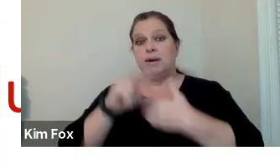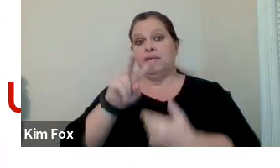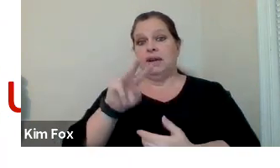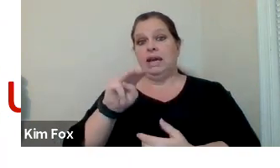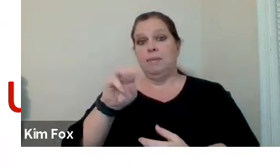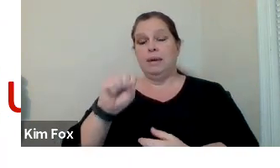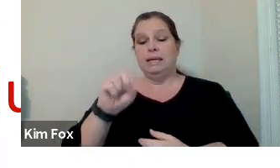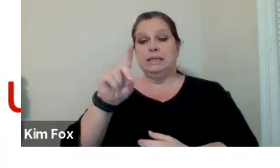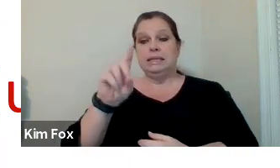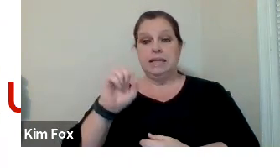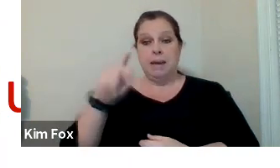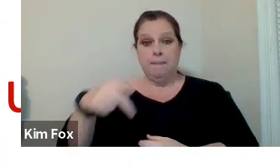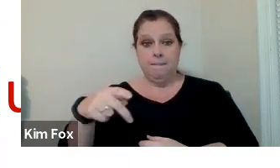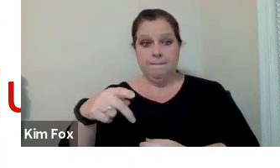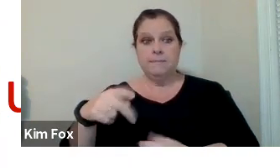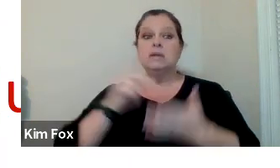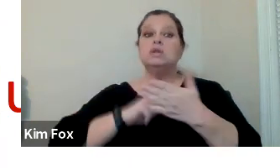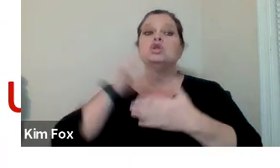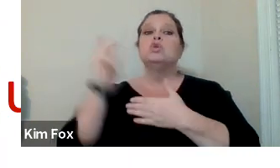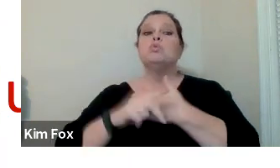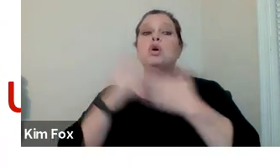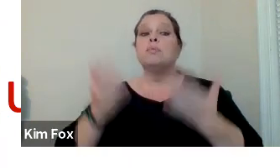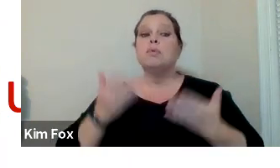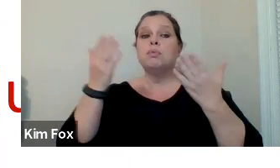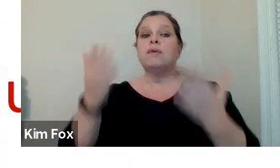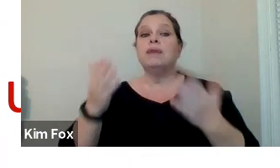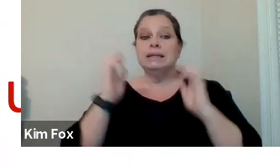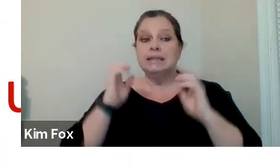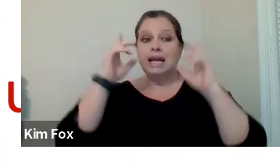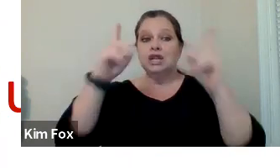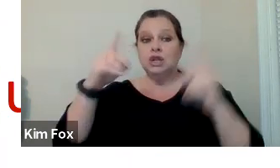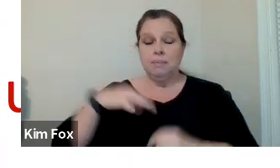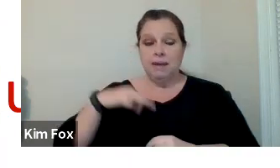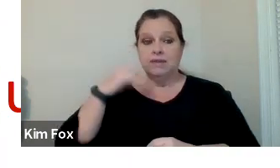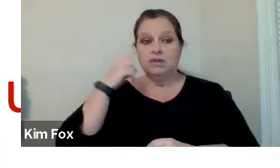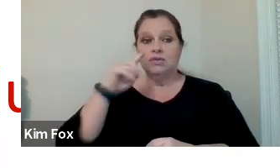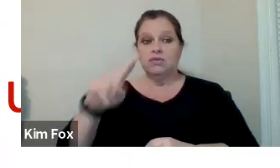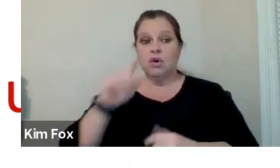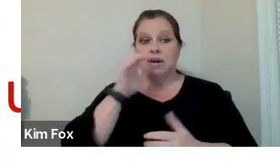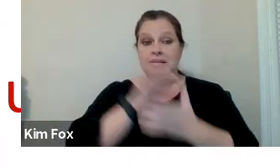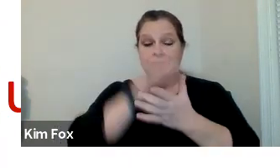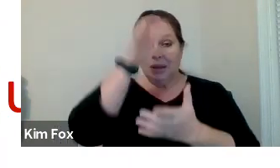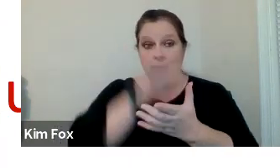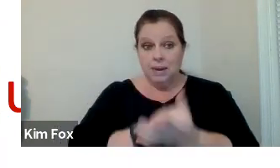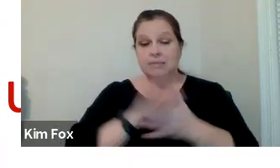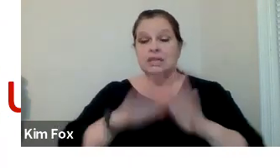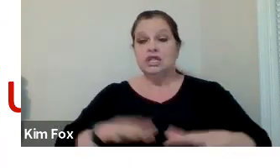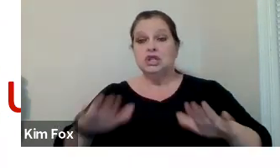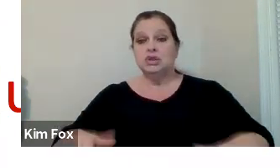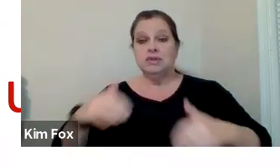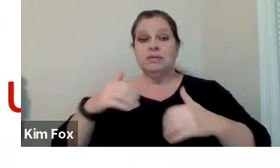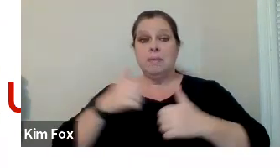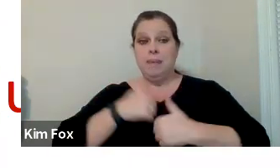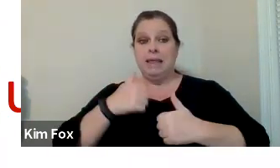VMSDEP, is a program that provides education benefits to spouses and children of